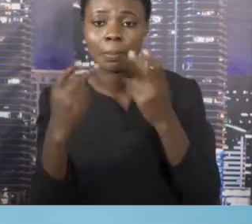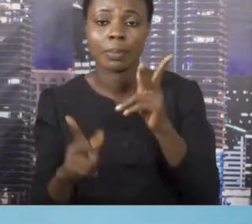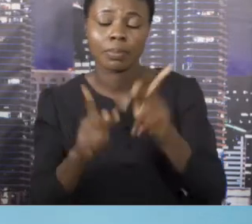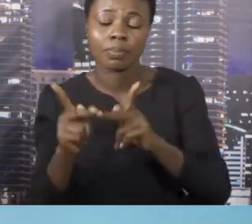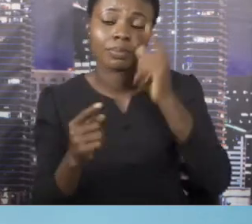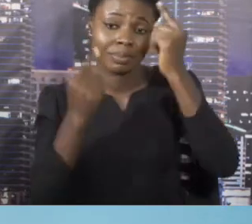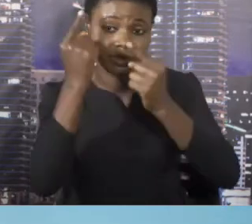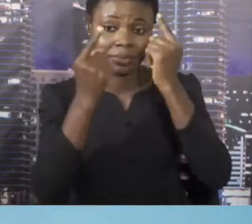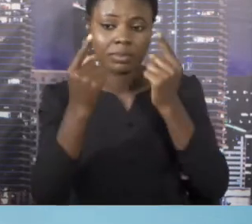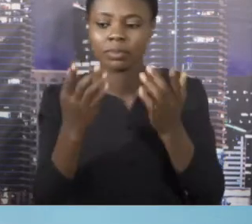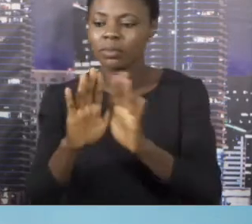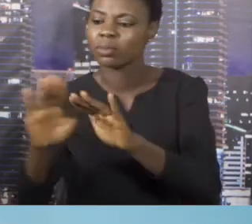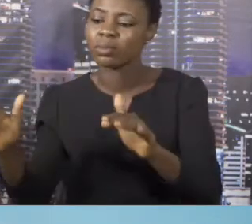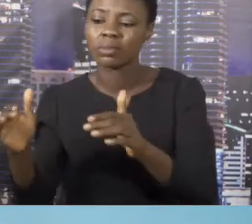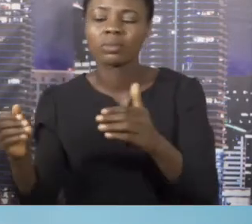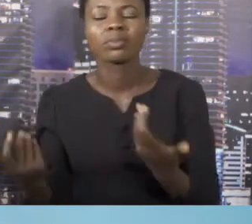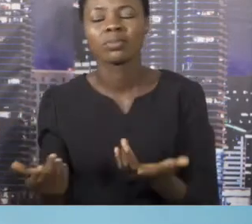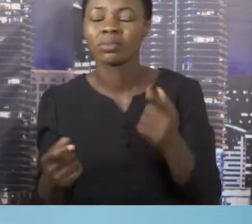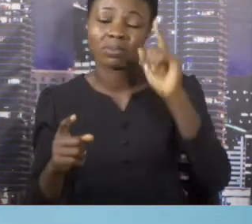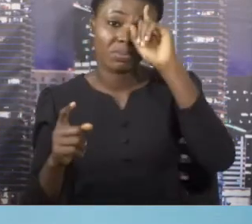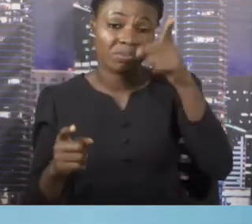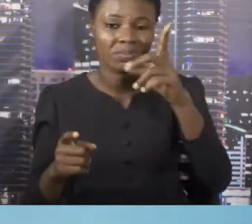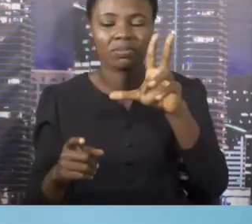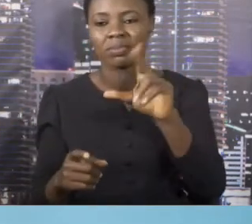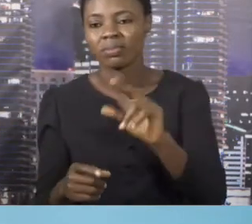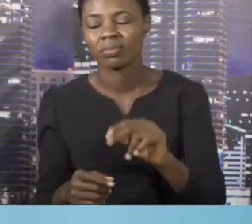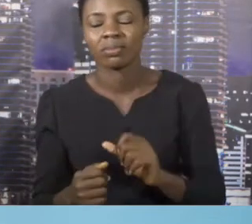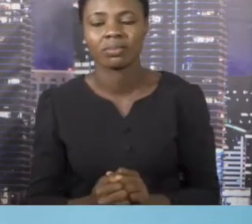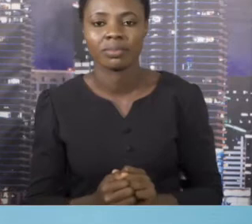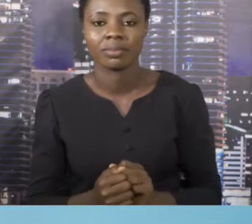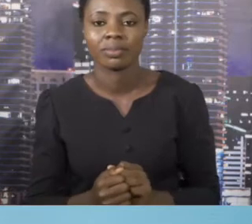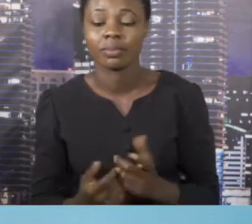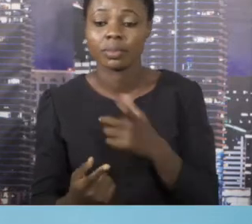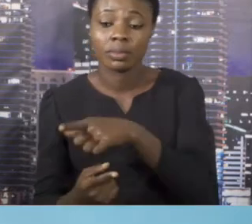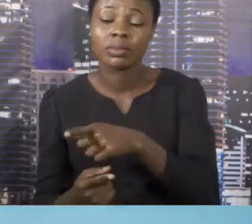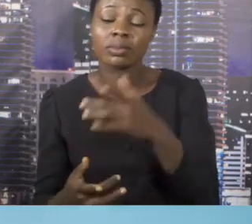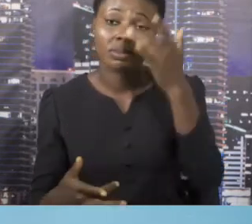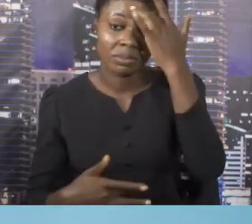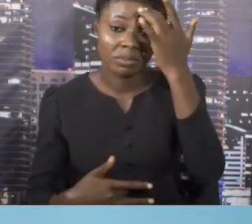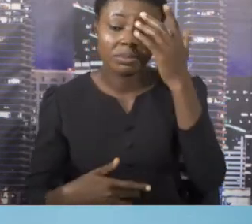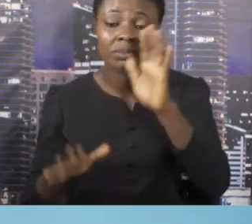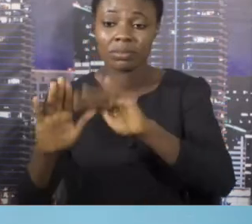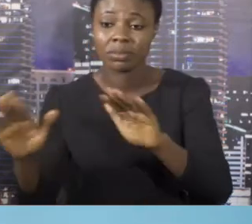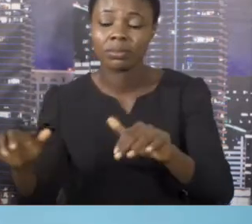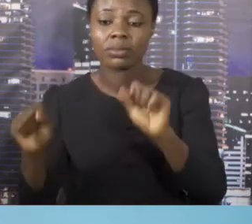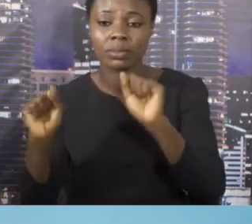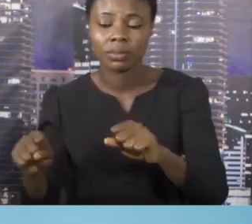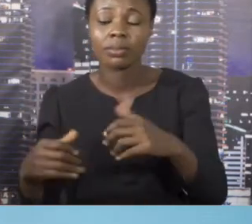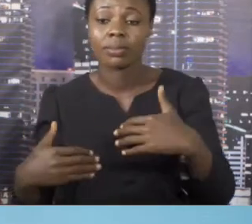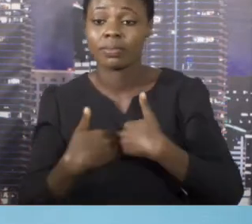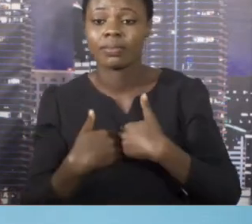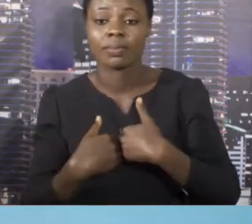some people think they're not smart, but it's not about that. A dyslexic child can have